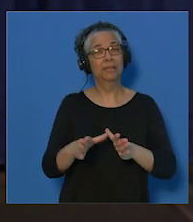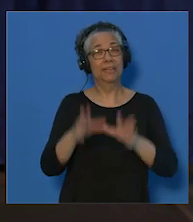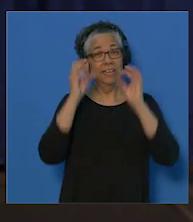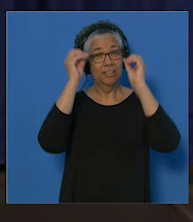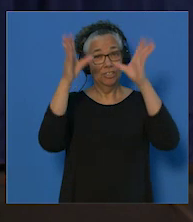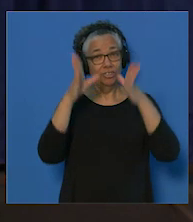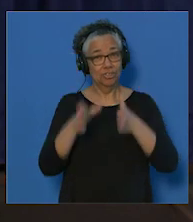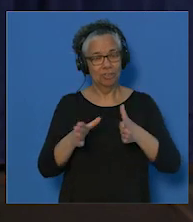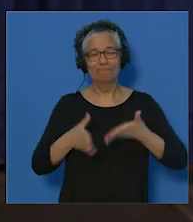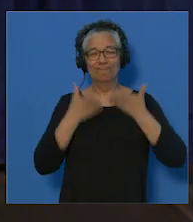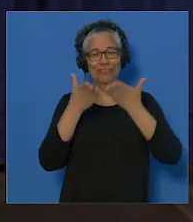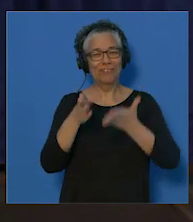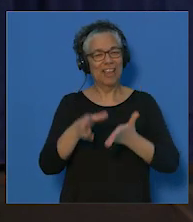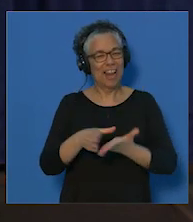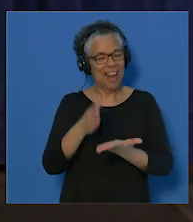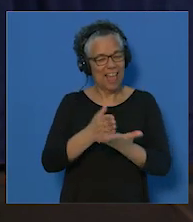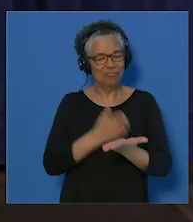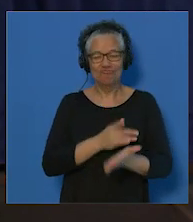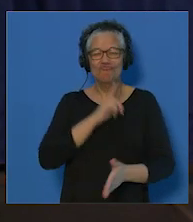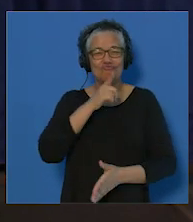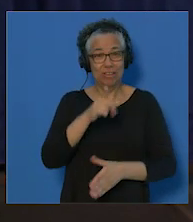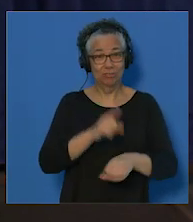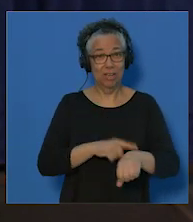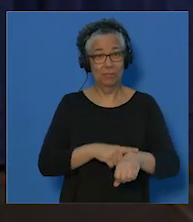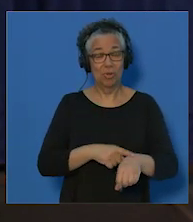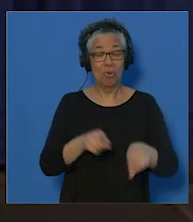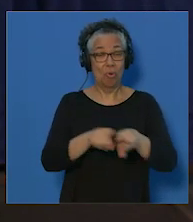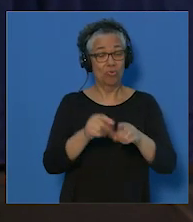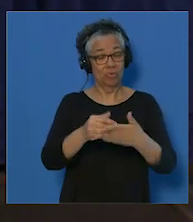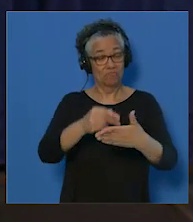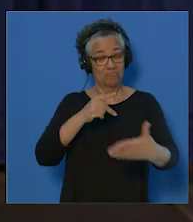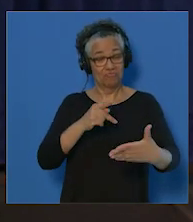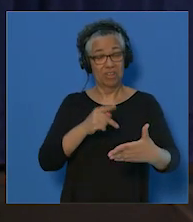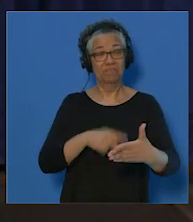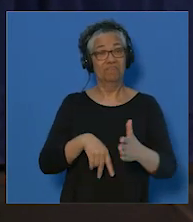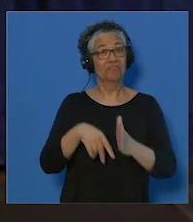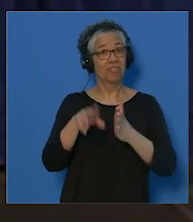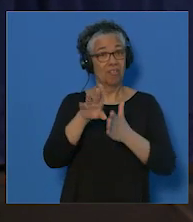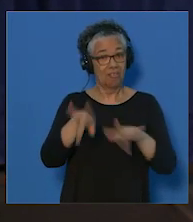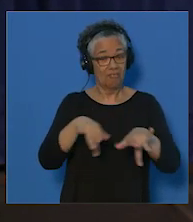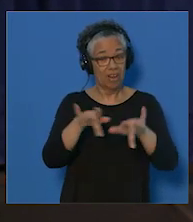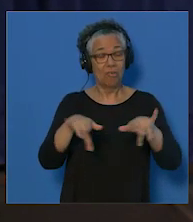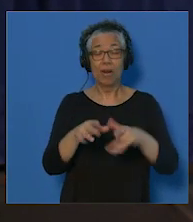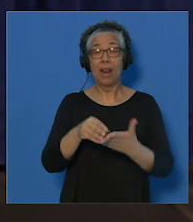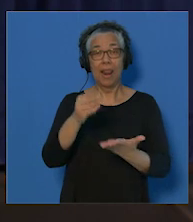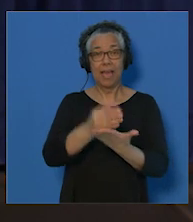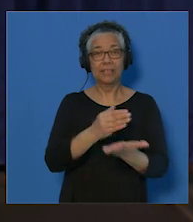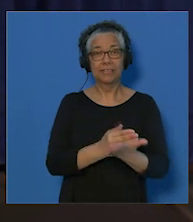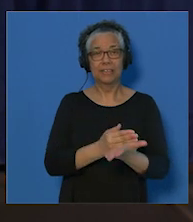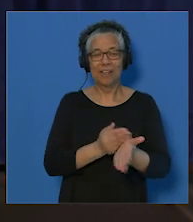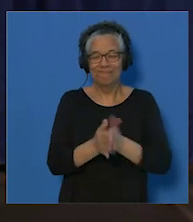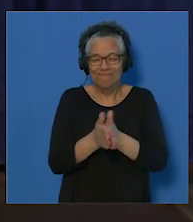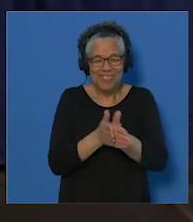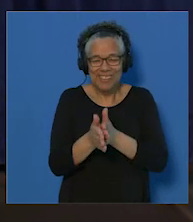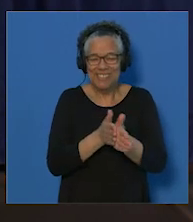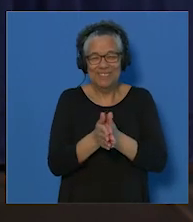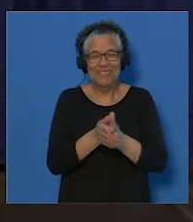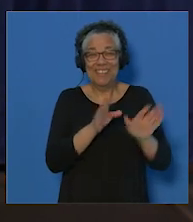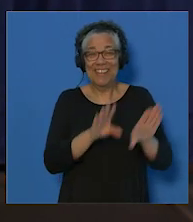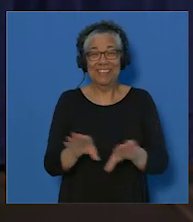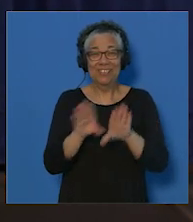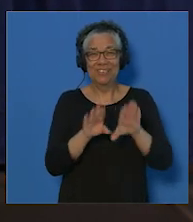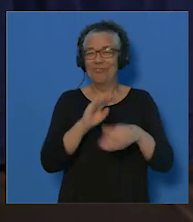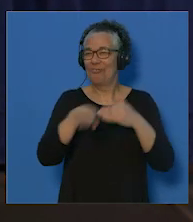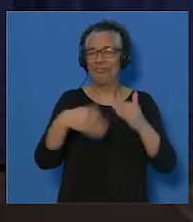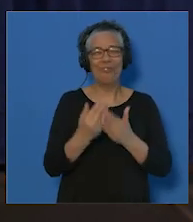time. They are also sharing pre-recorded lessons and providing a variety of stimulating activities in all subject areas,